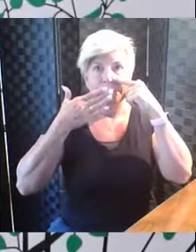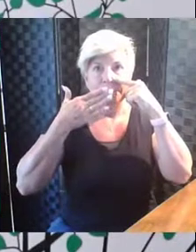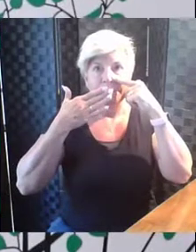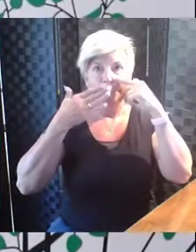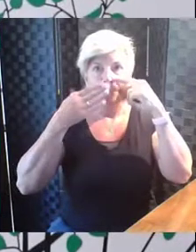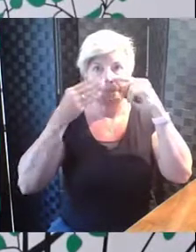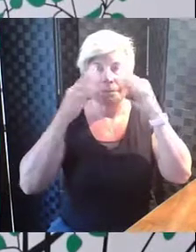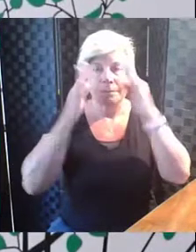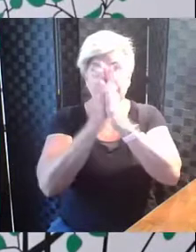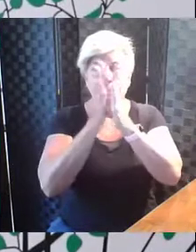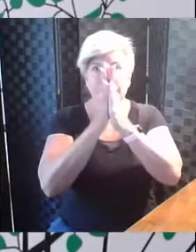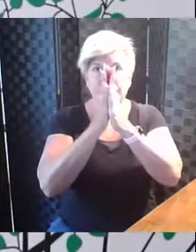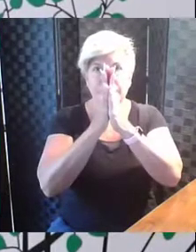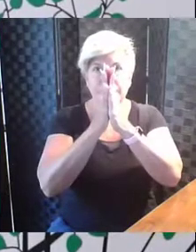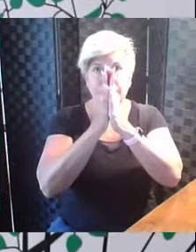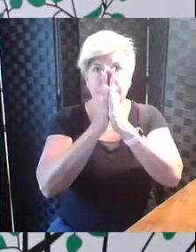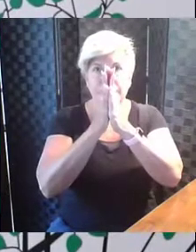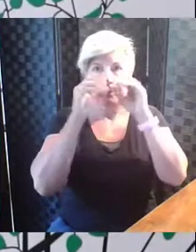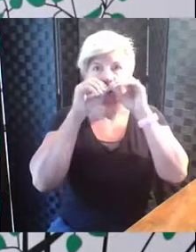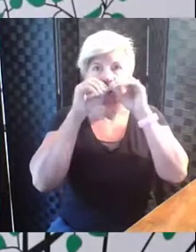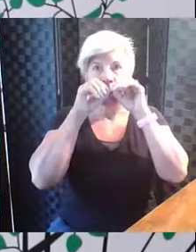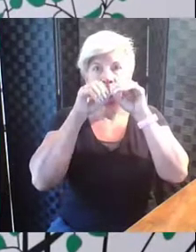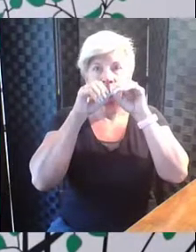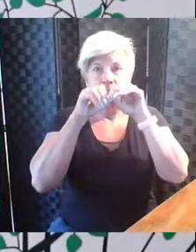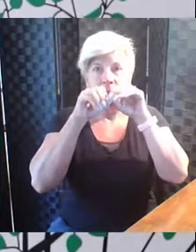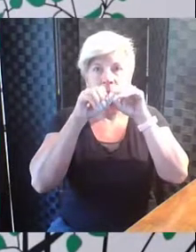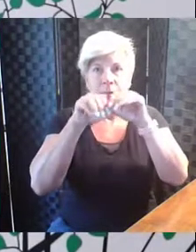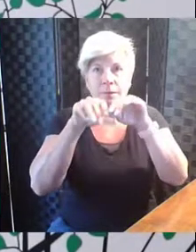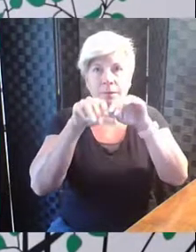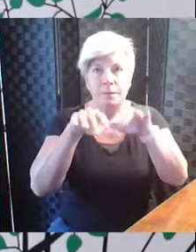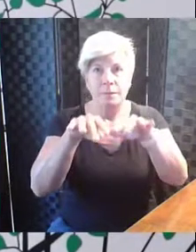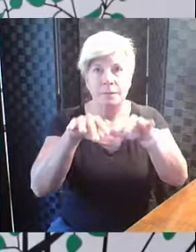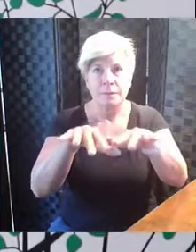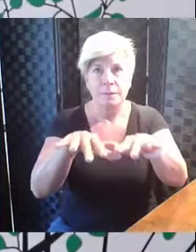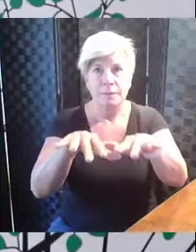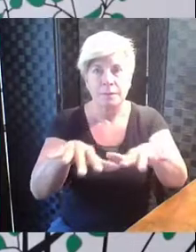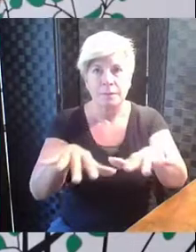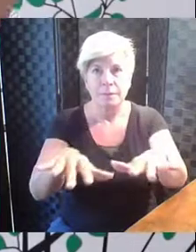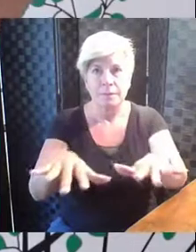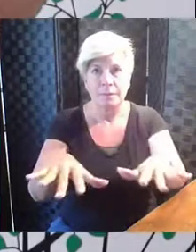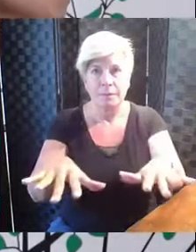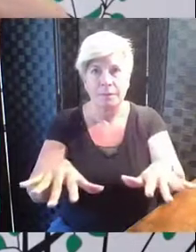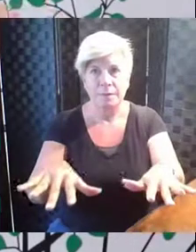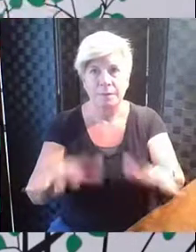You're going to touch your palms. And then you're going to breathe out and bring your hands down.